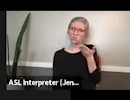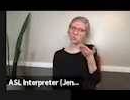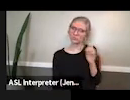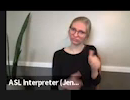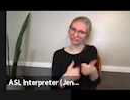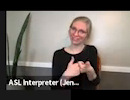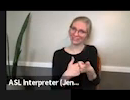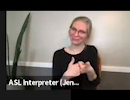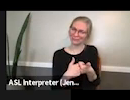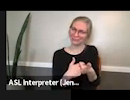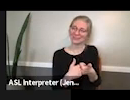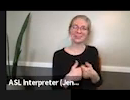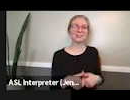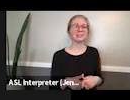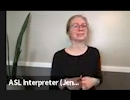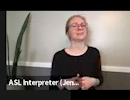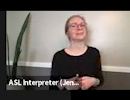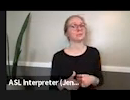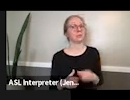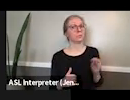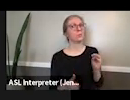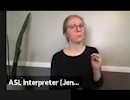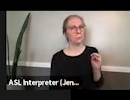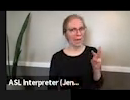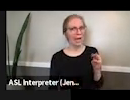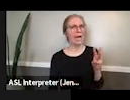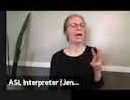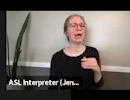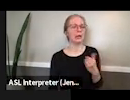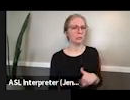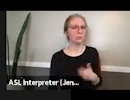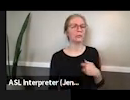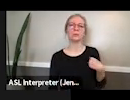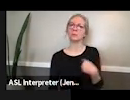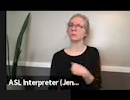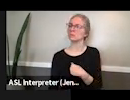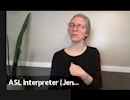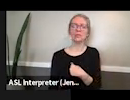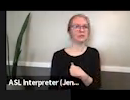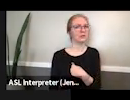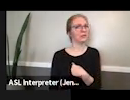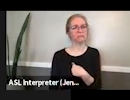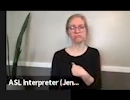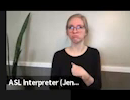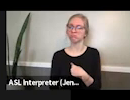right? So, wow, you know, we cannot